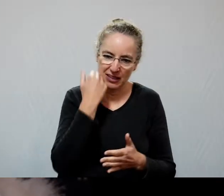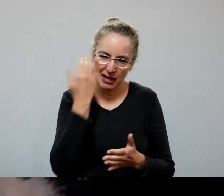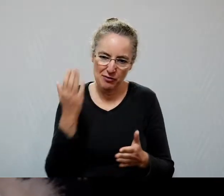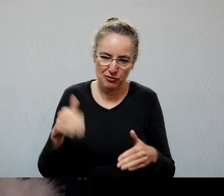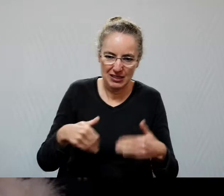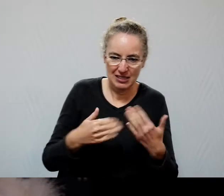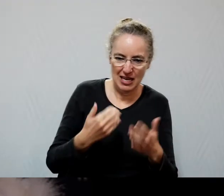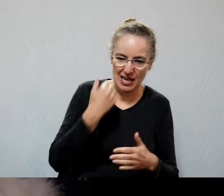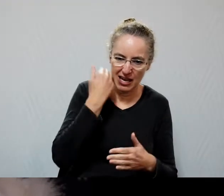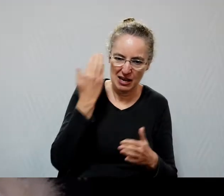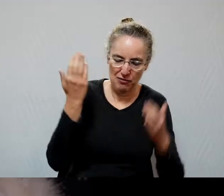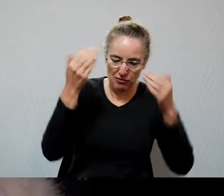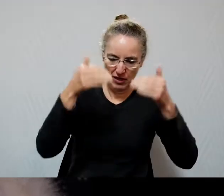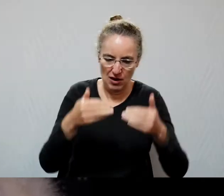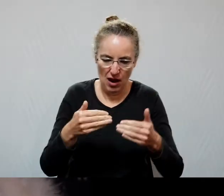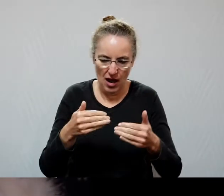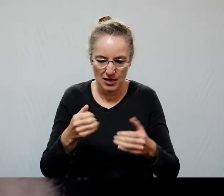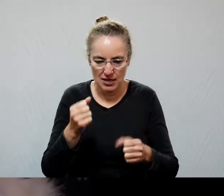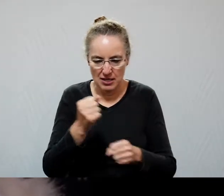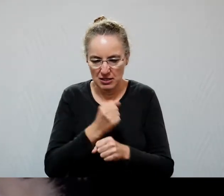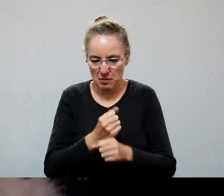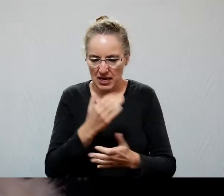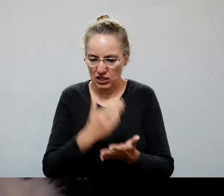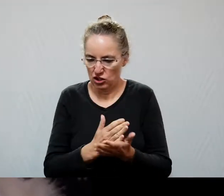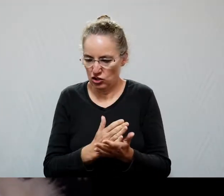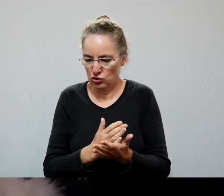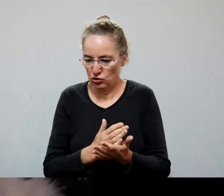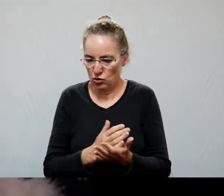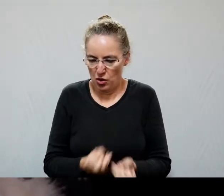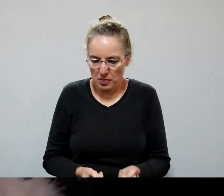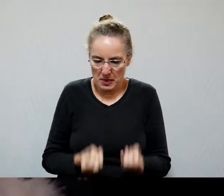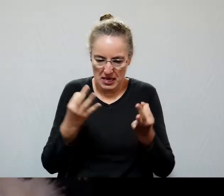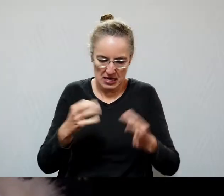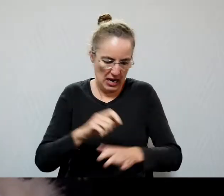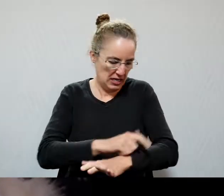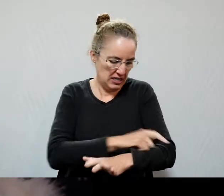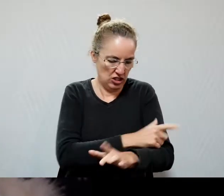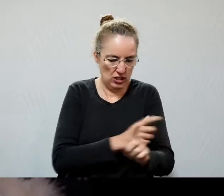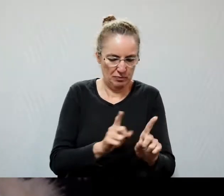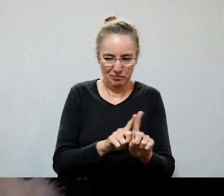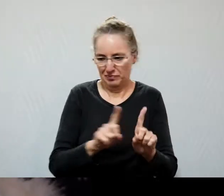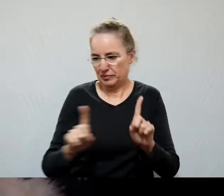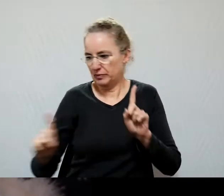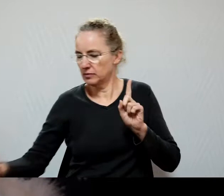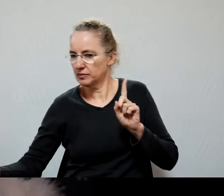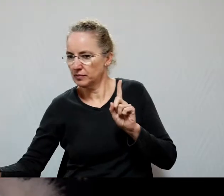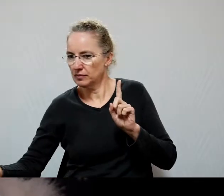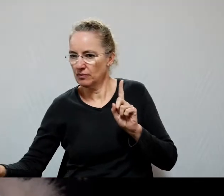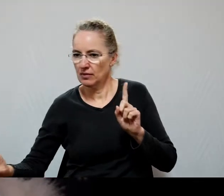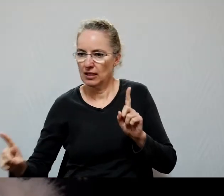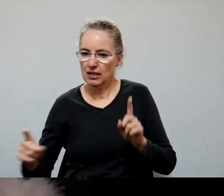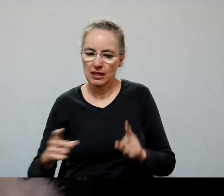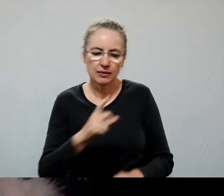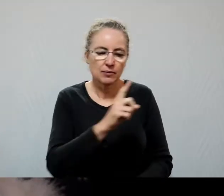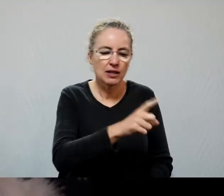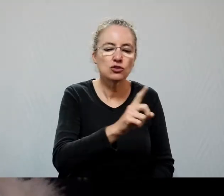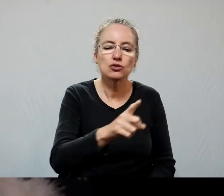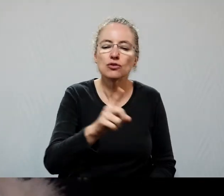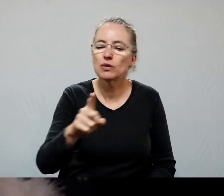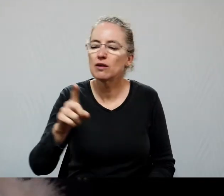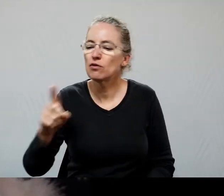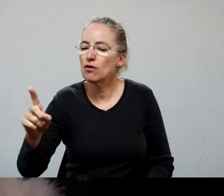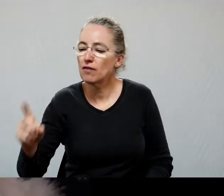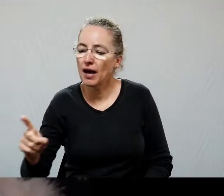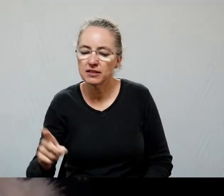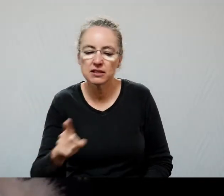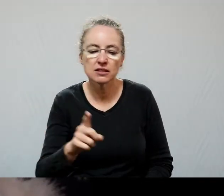night to make sure that none of the sheep wandered away from the rest of the flock. He counted them